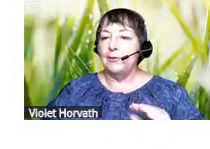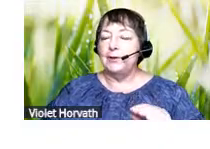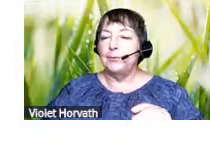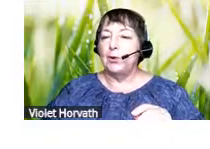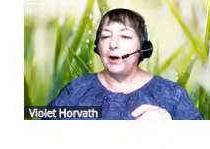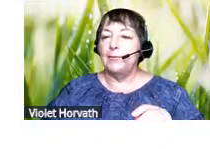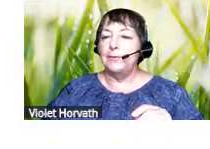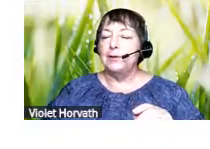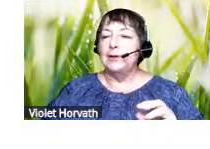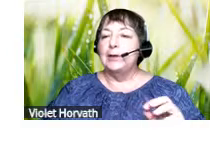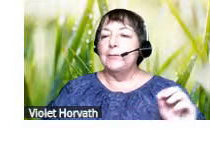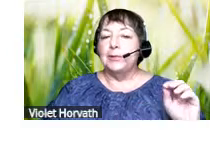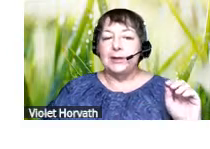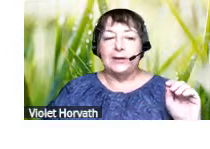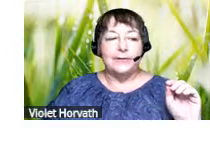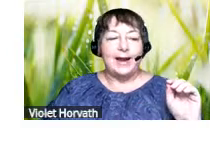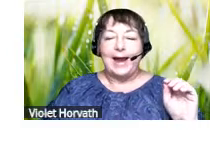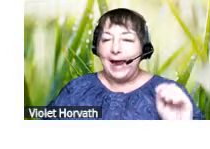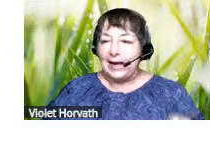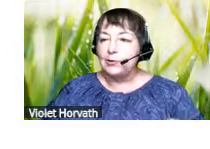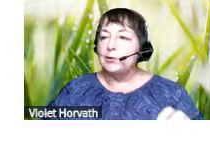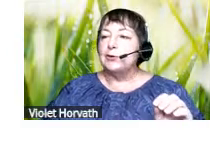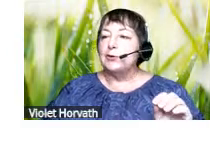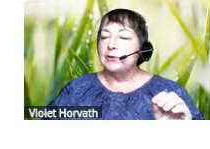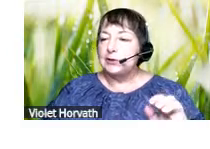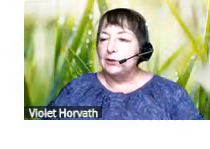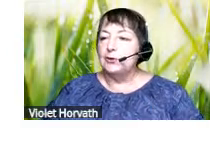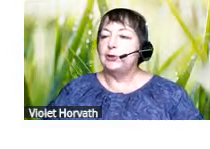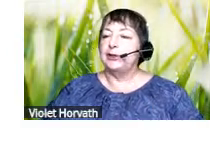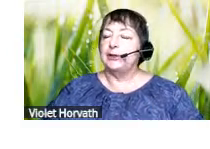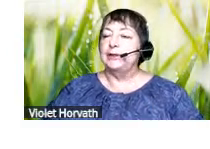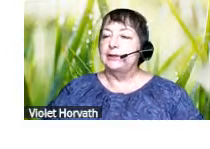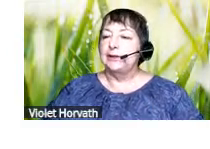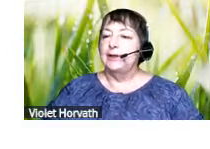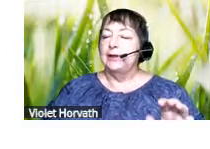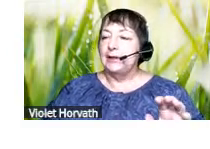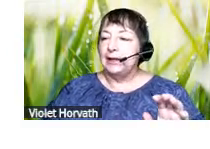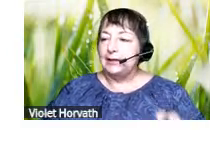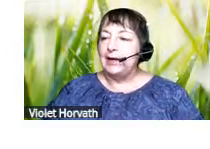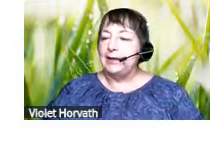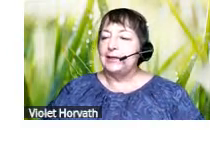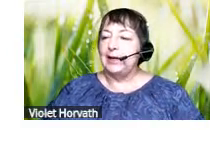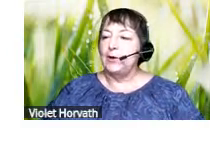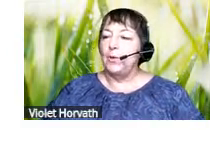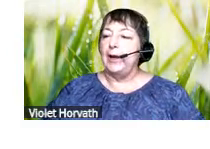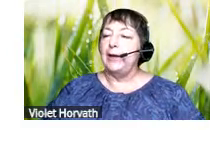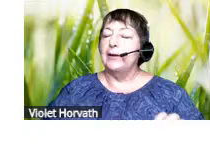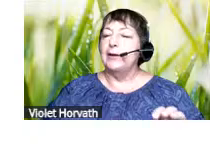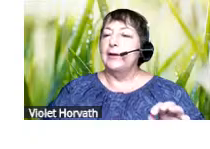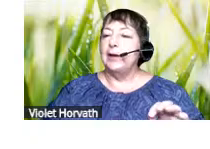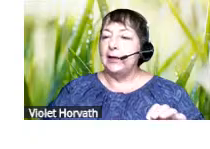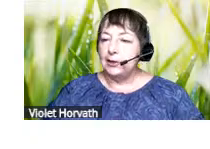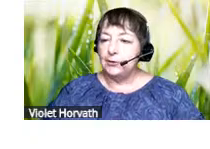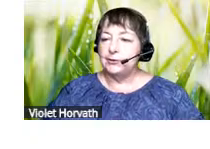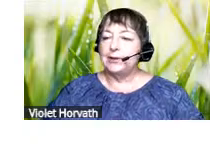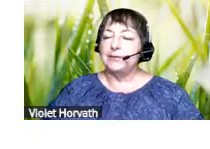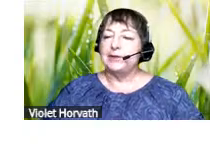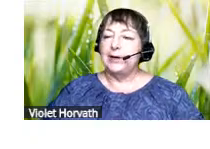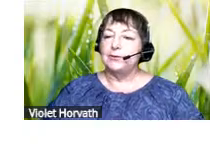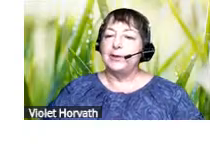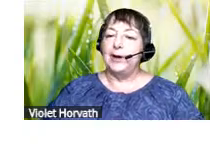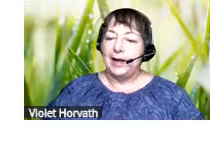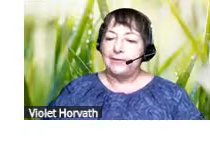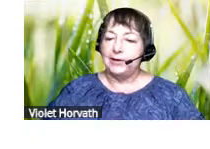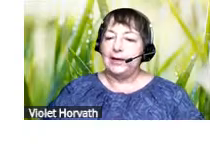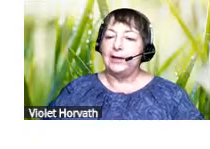not only the problem, but give actual solutions that they can take away and use